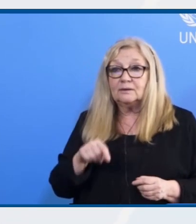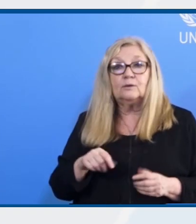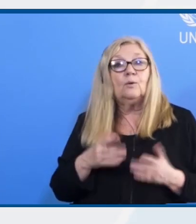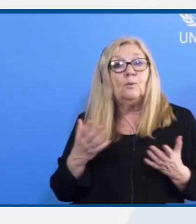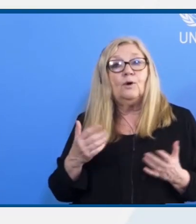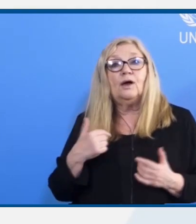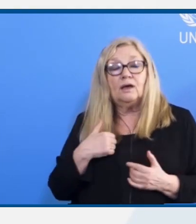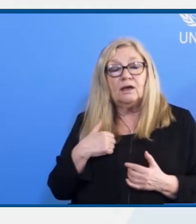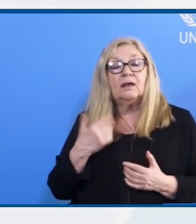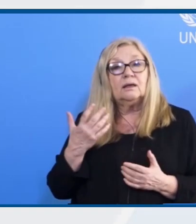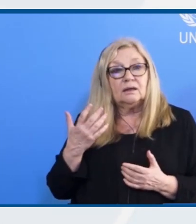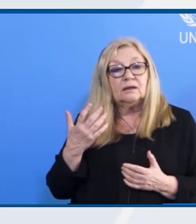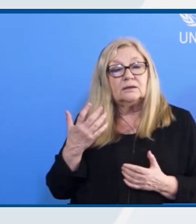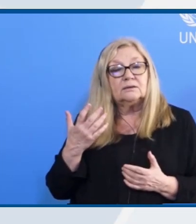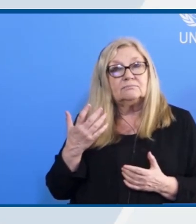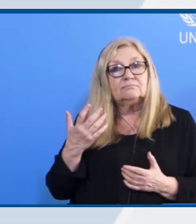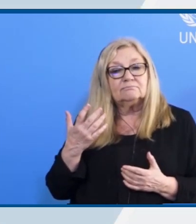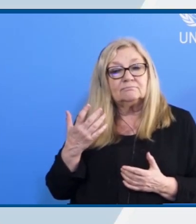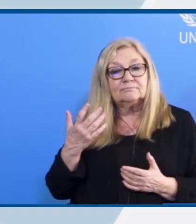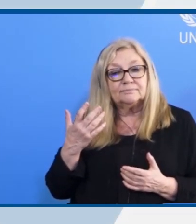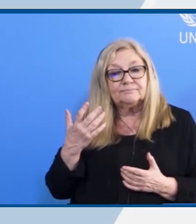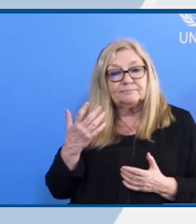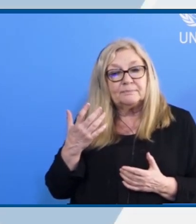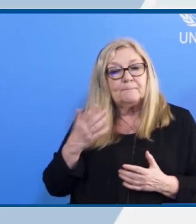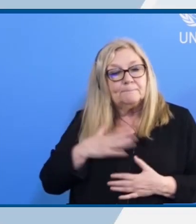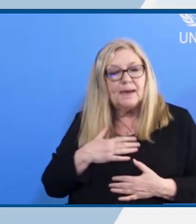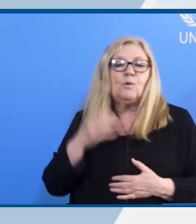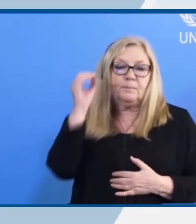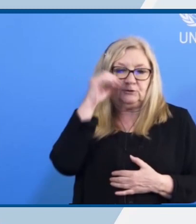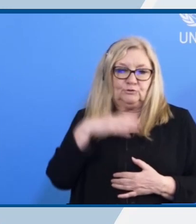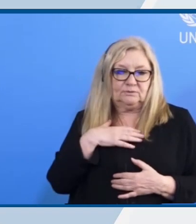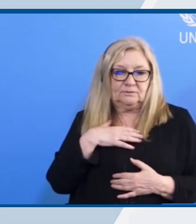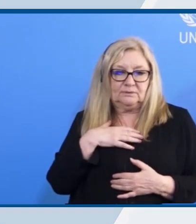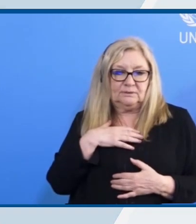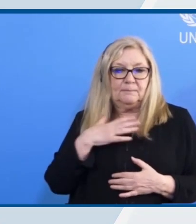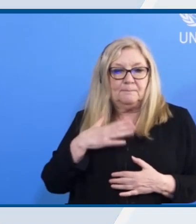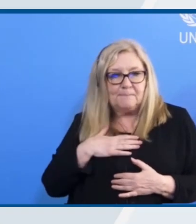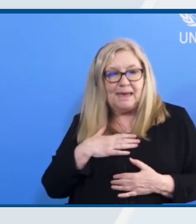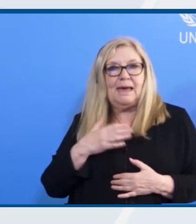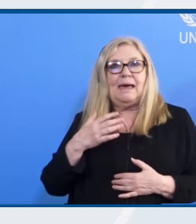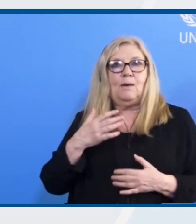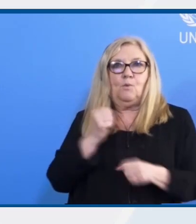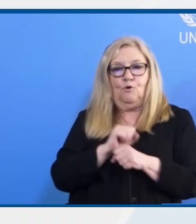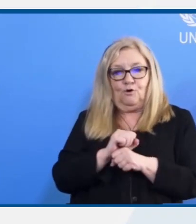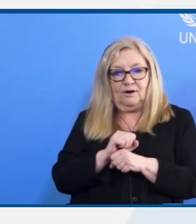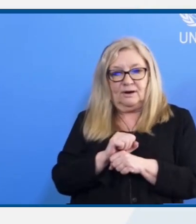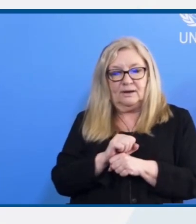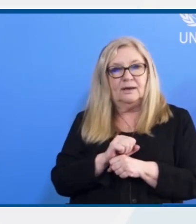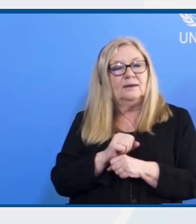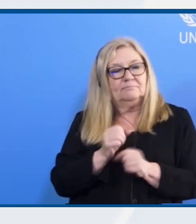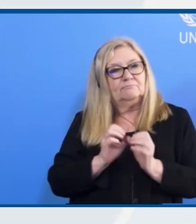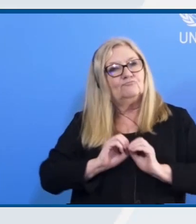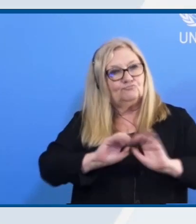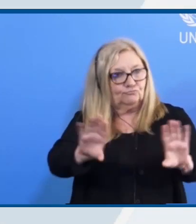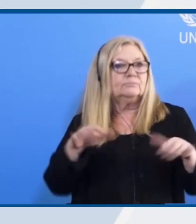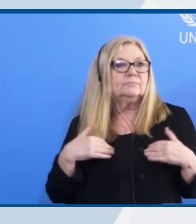and also for the president that put the message, the key message today.